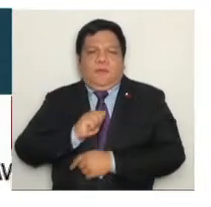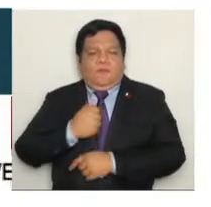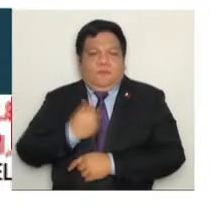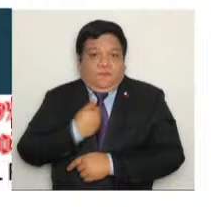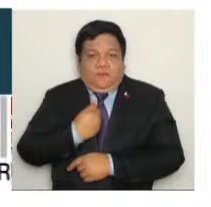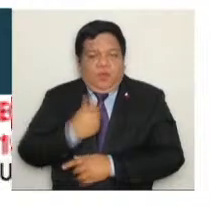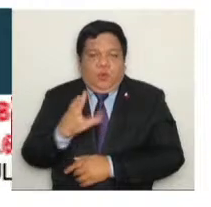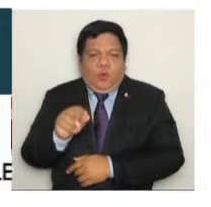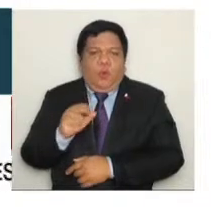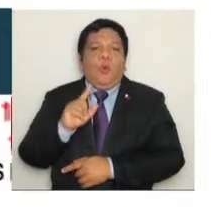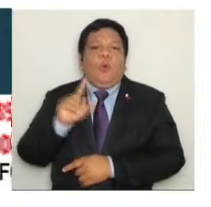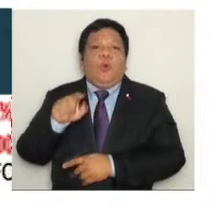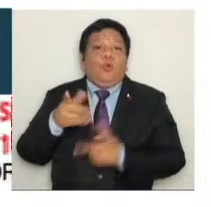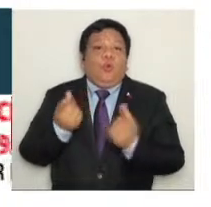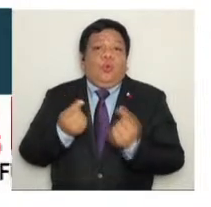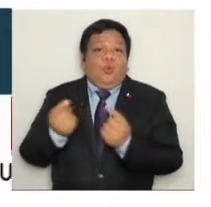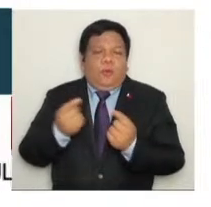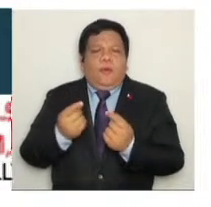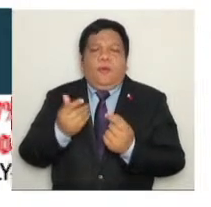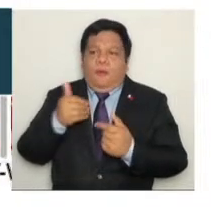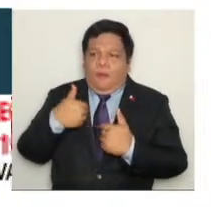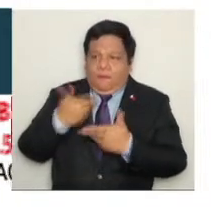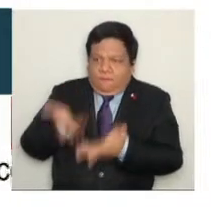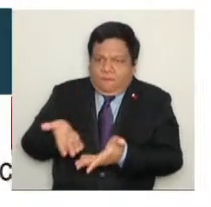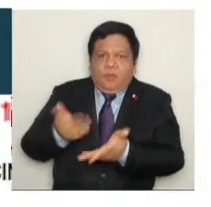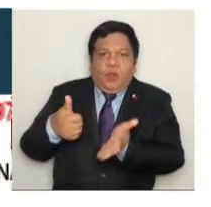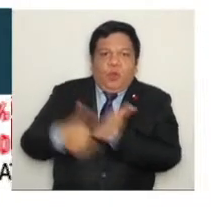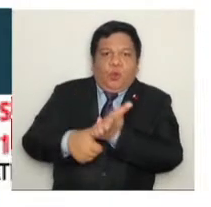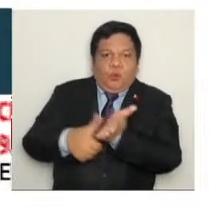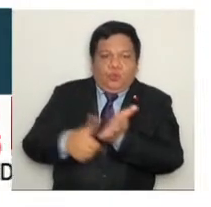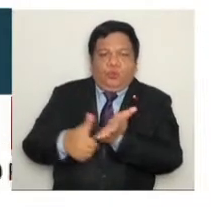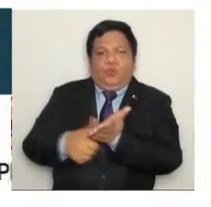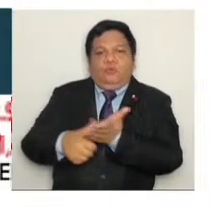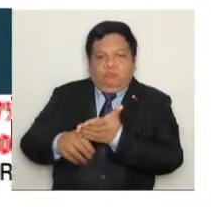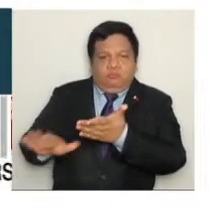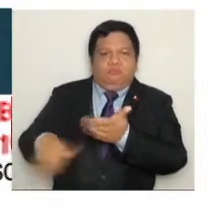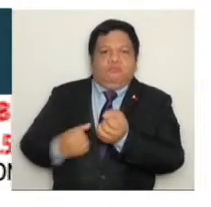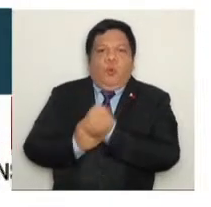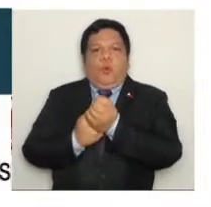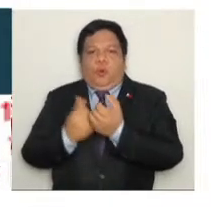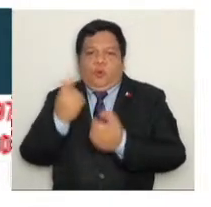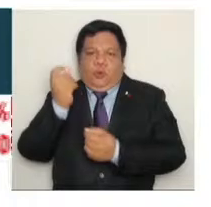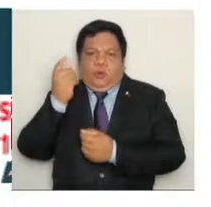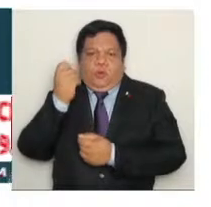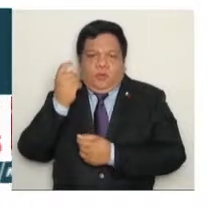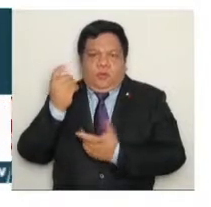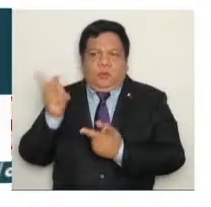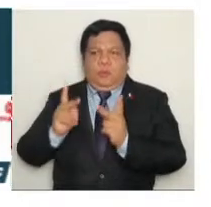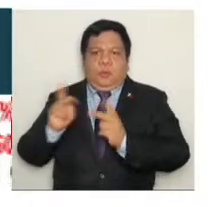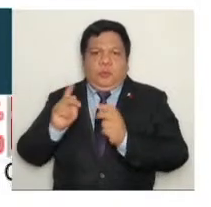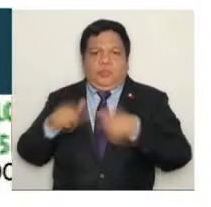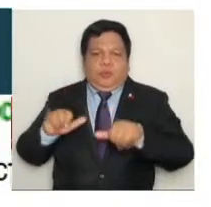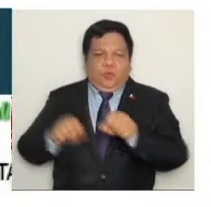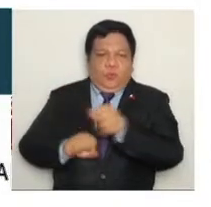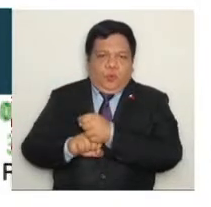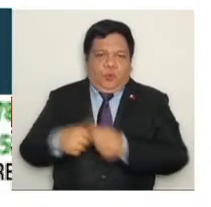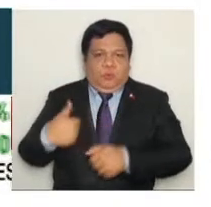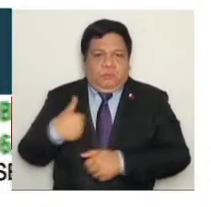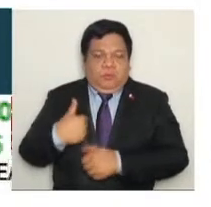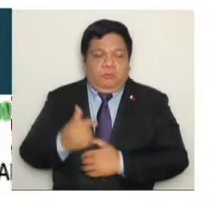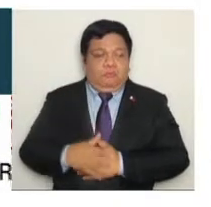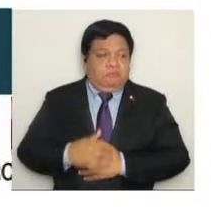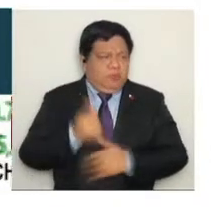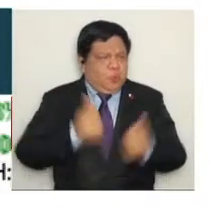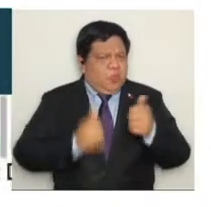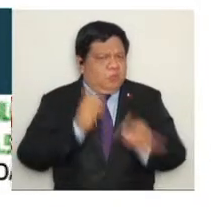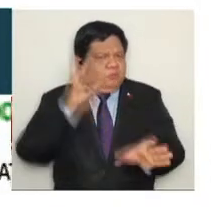a political answer, a solution to a political question. And the party in which he's going to